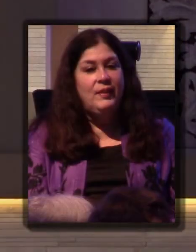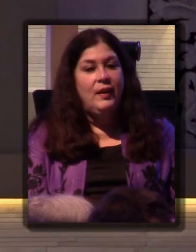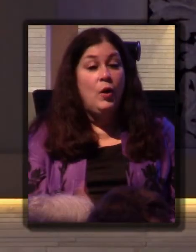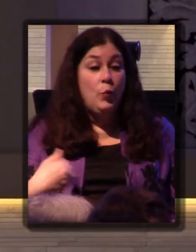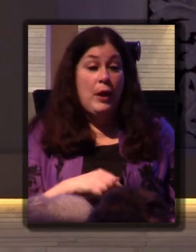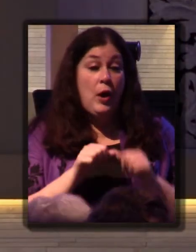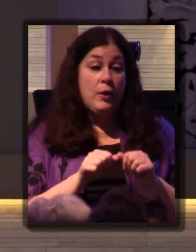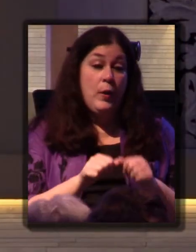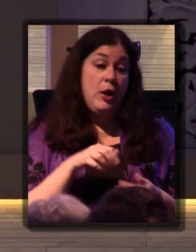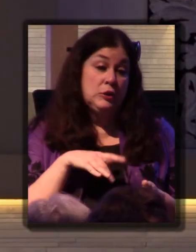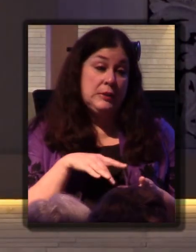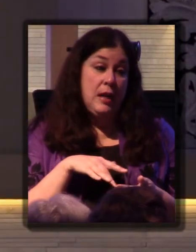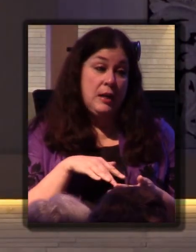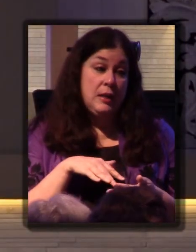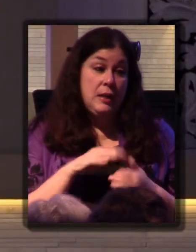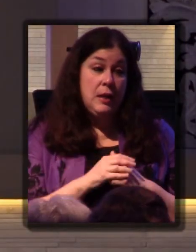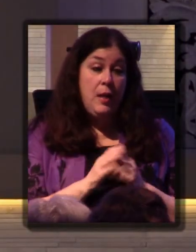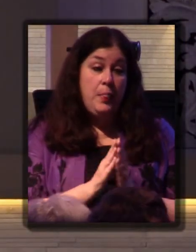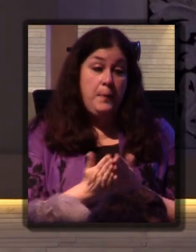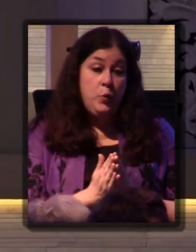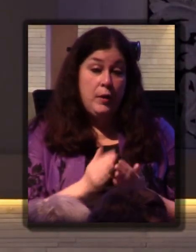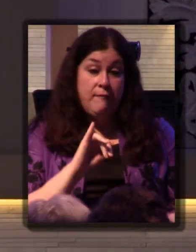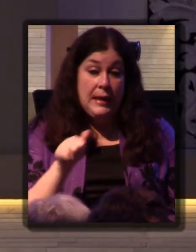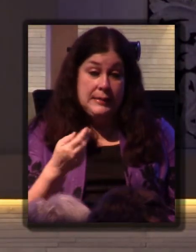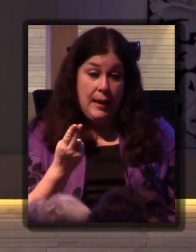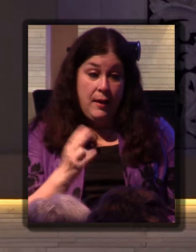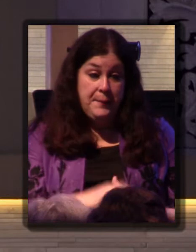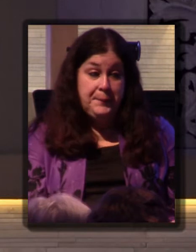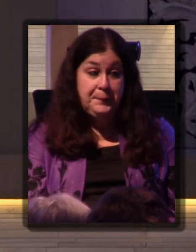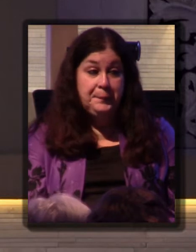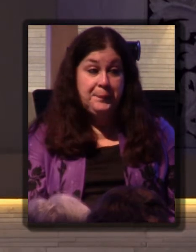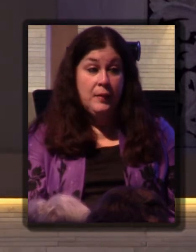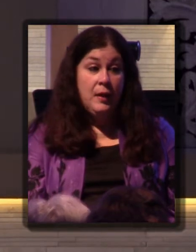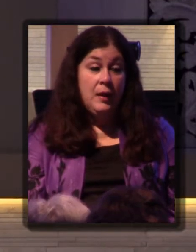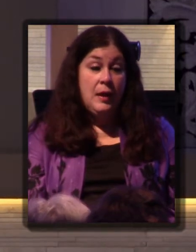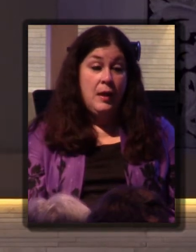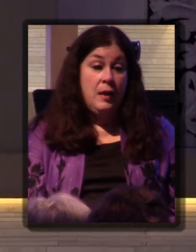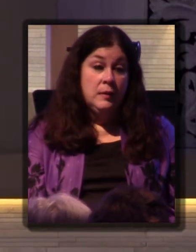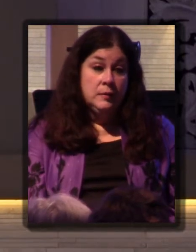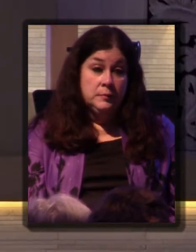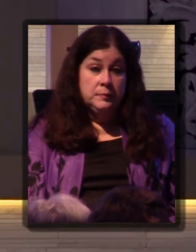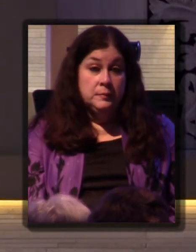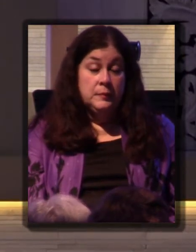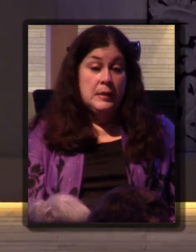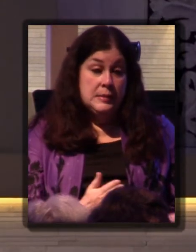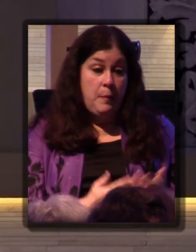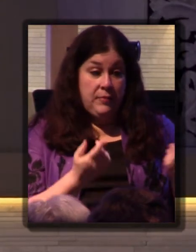Well, we are ongoing in our study of the book of Isaiah. And some